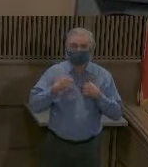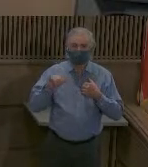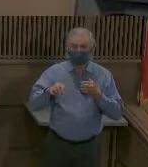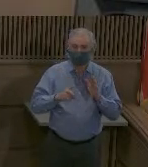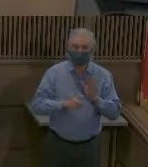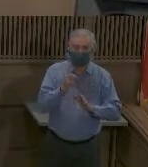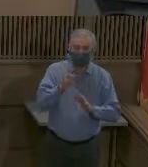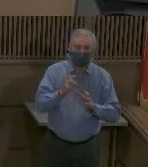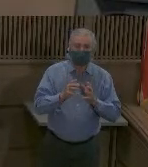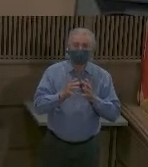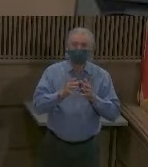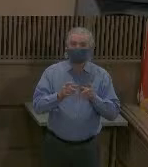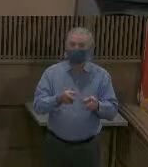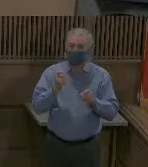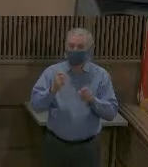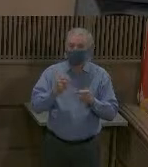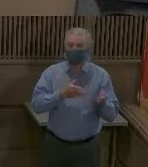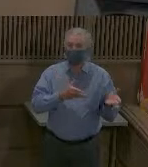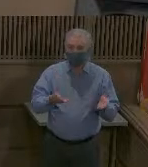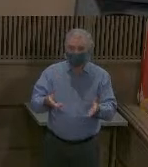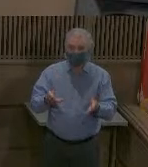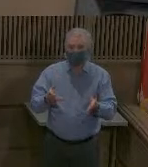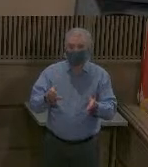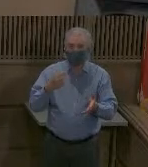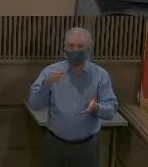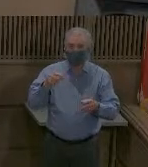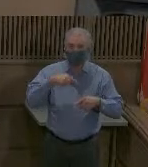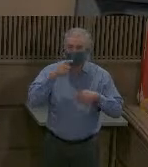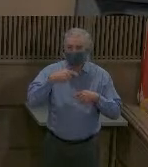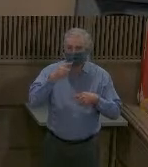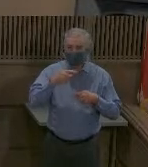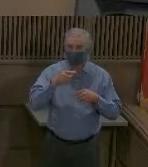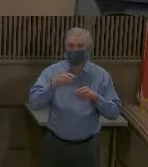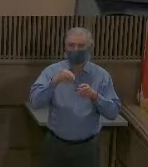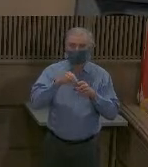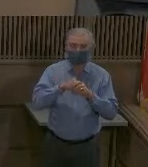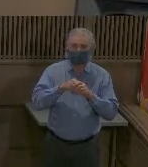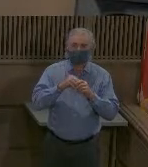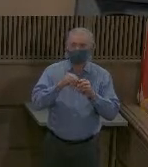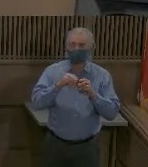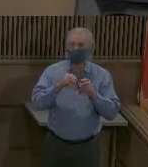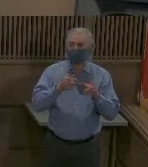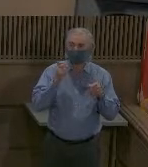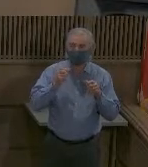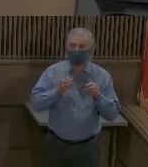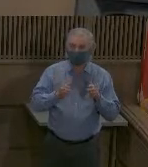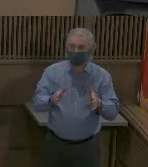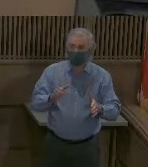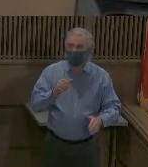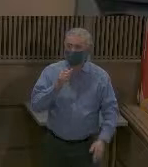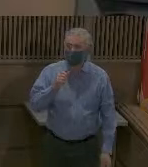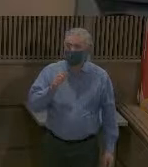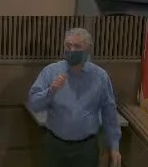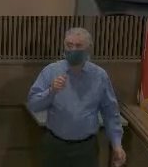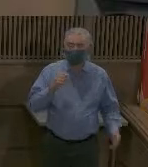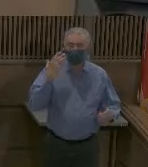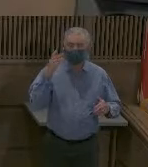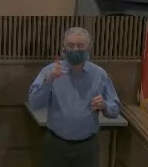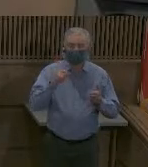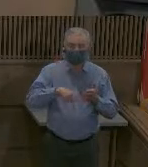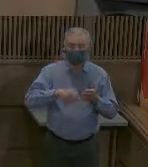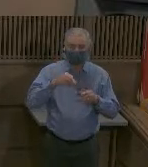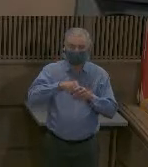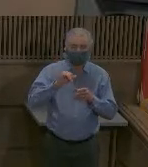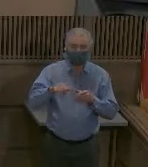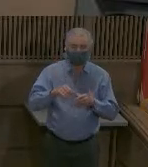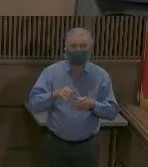fast. Although it was brought to the public in a fast fashion, it does not mean we don't know what happened. I hear a lot of people say, we don't know what's in it. We know everything